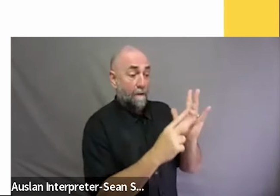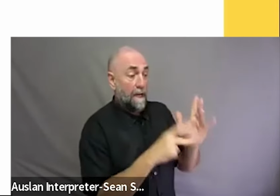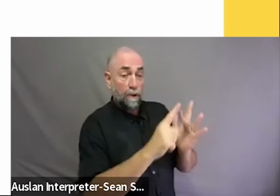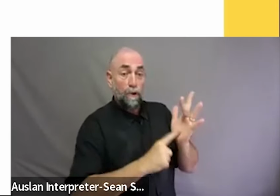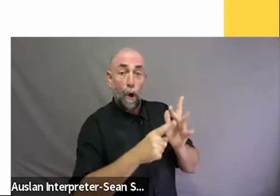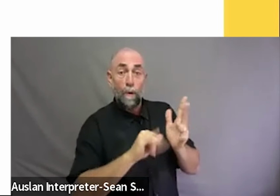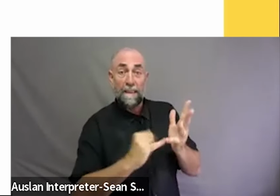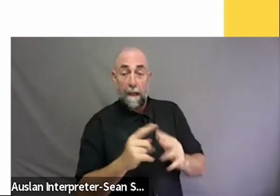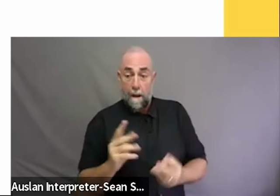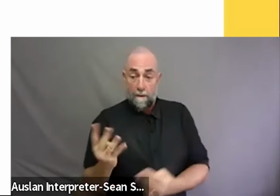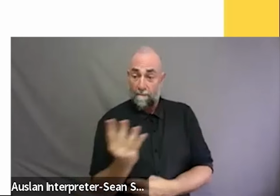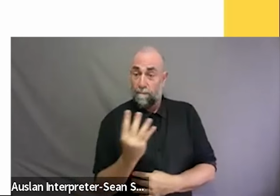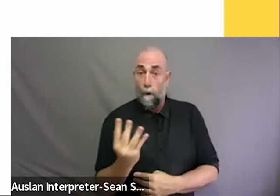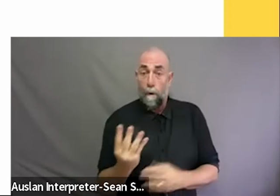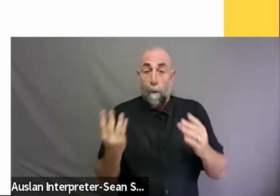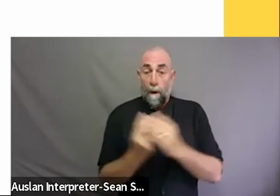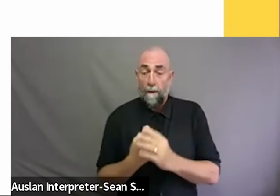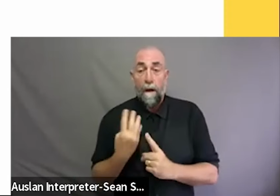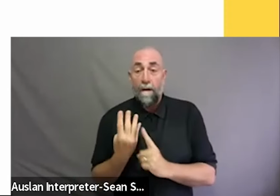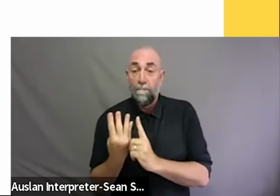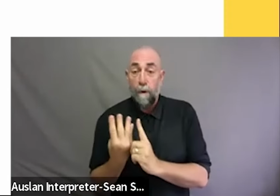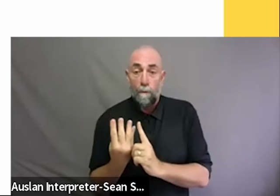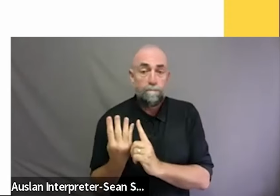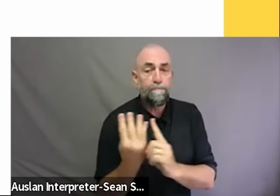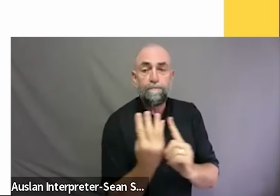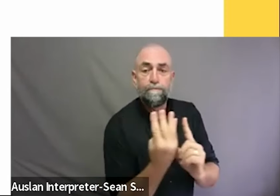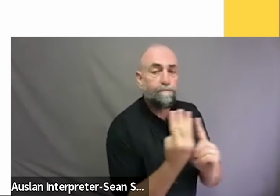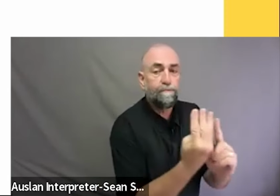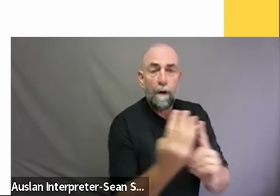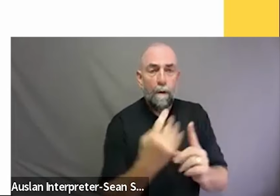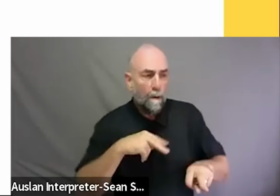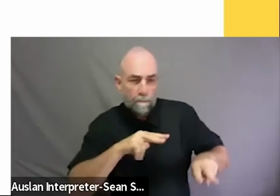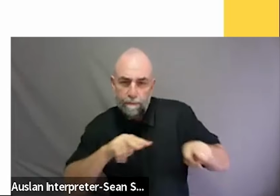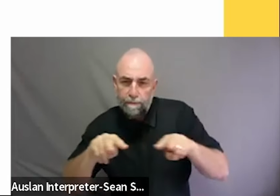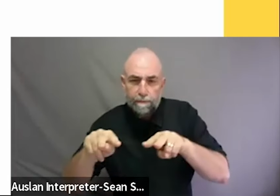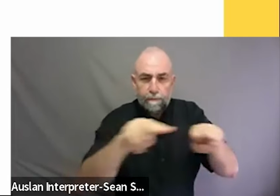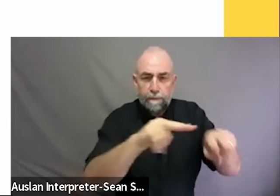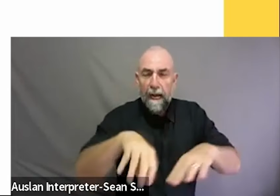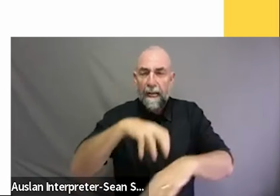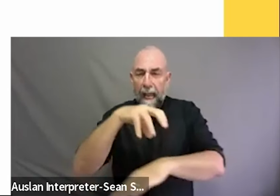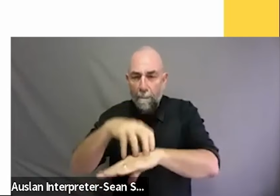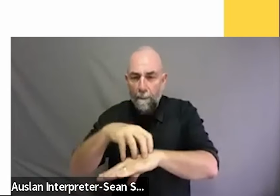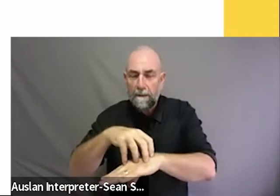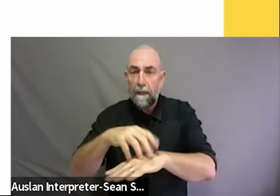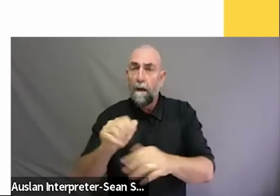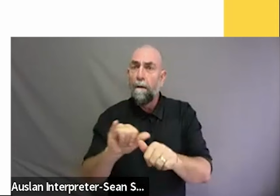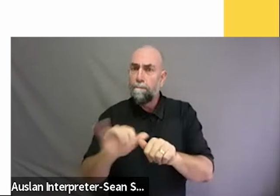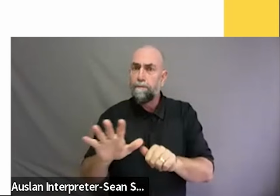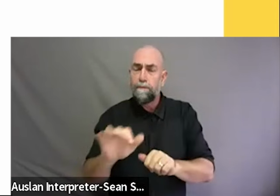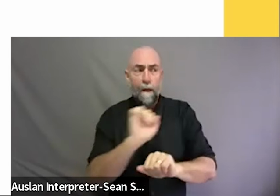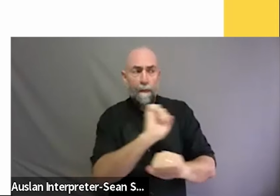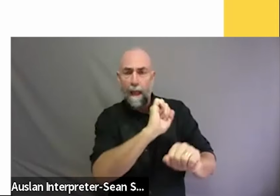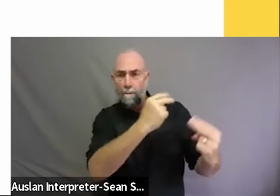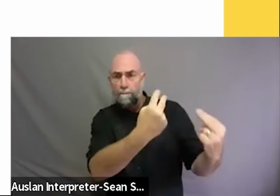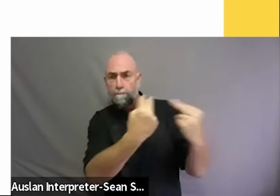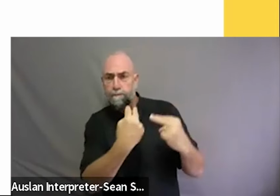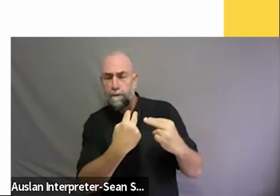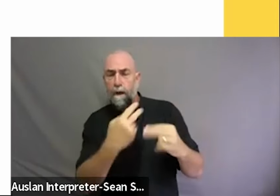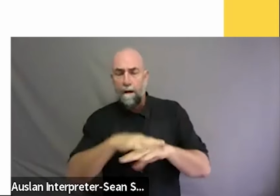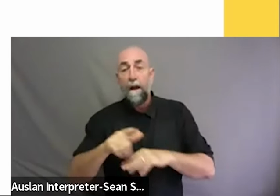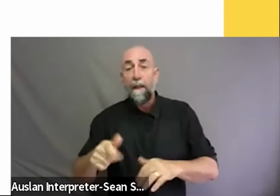us and came around campus with us and had some really interesting insights from the perspective of students. So those sorts of discussions also helped us